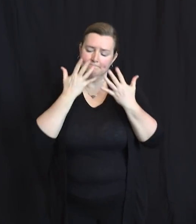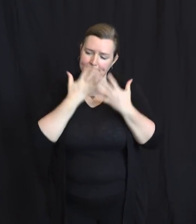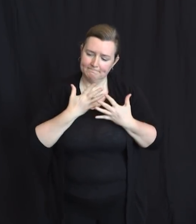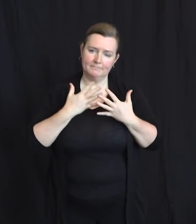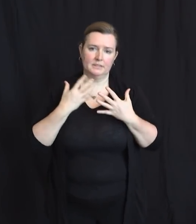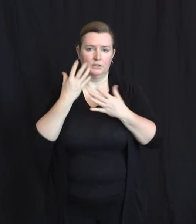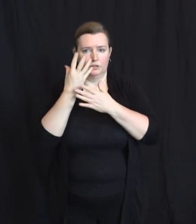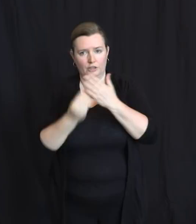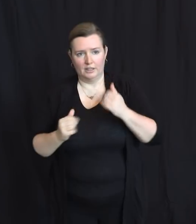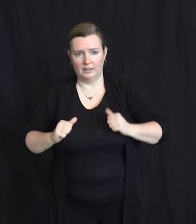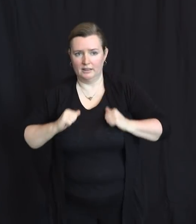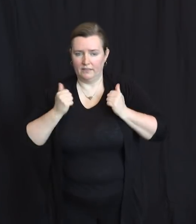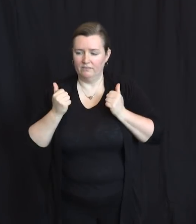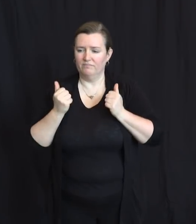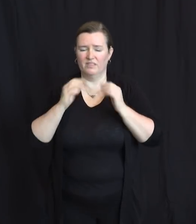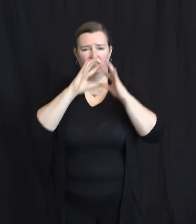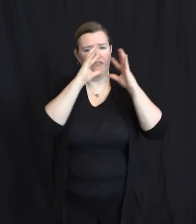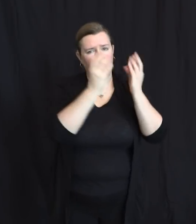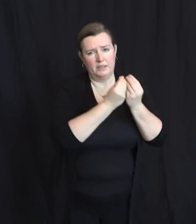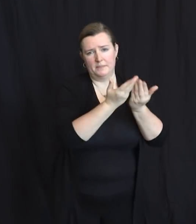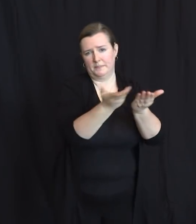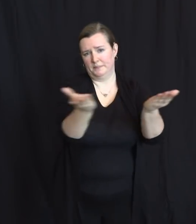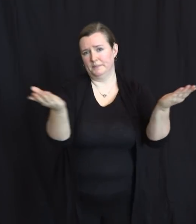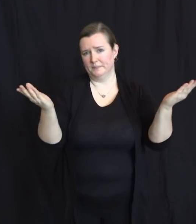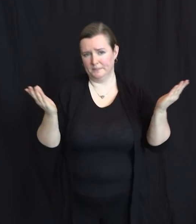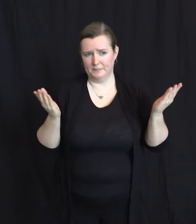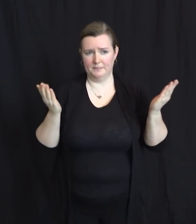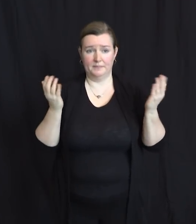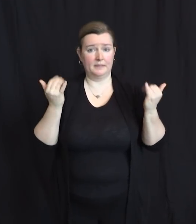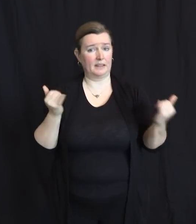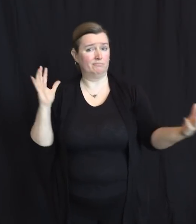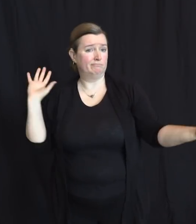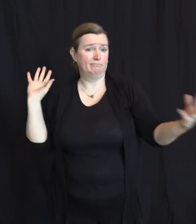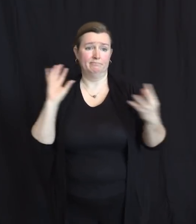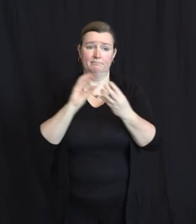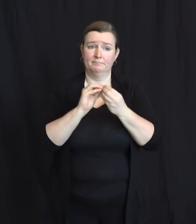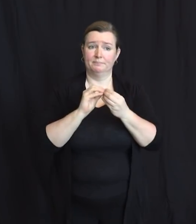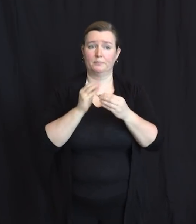family, meaning that we have now lost a total of